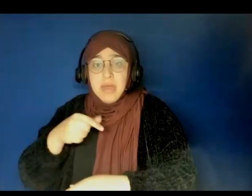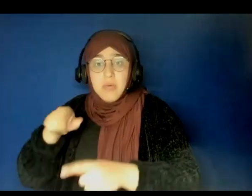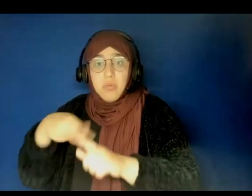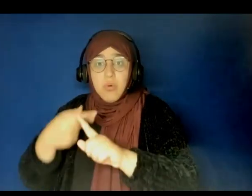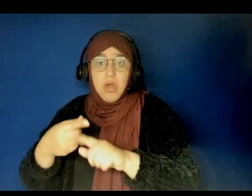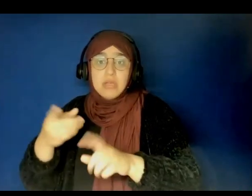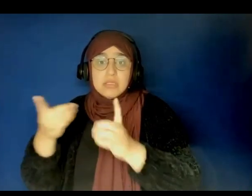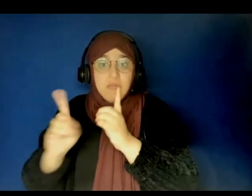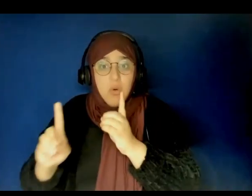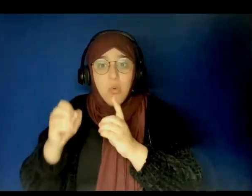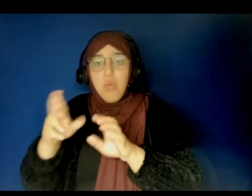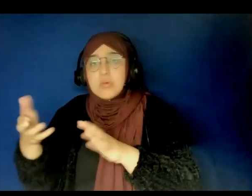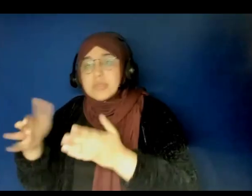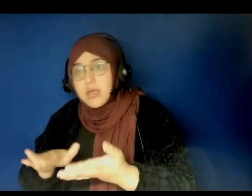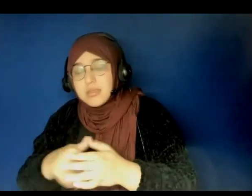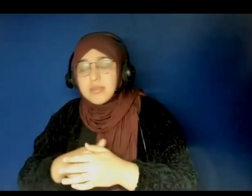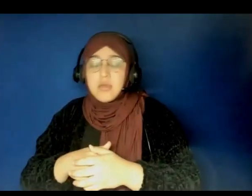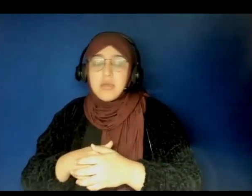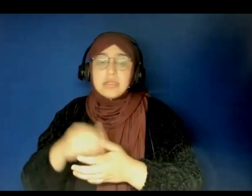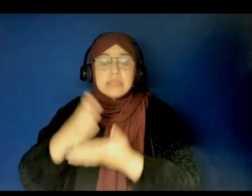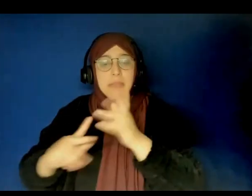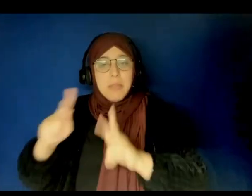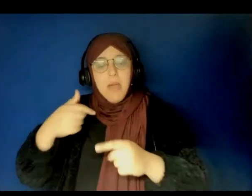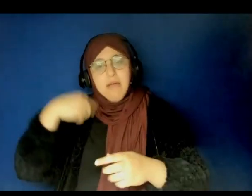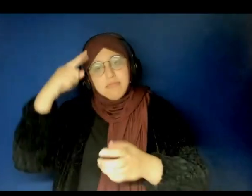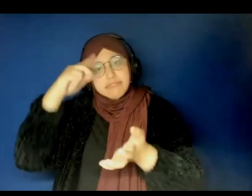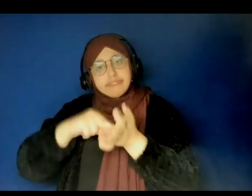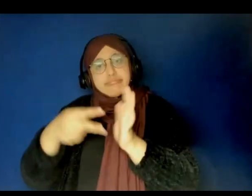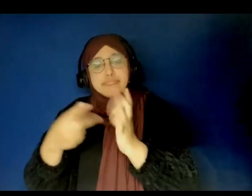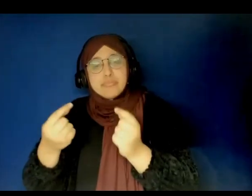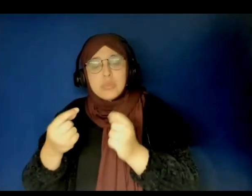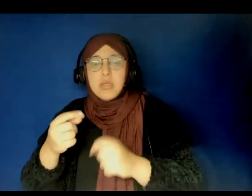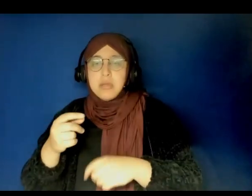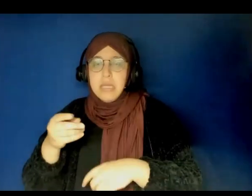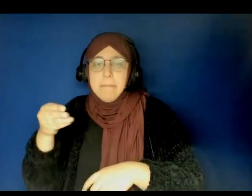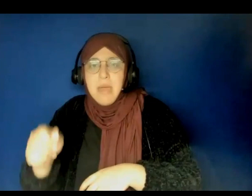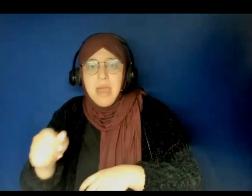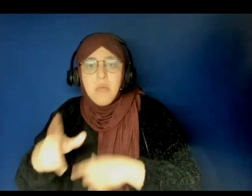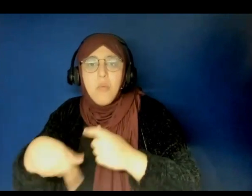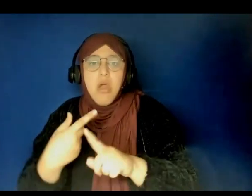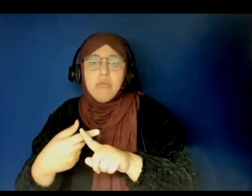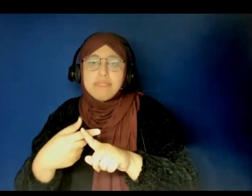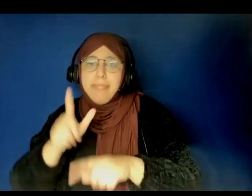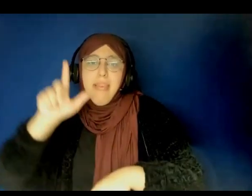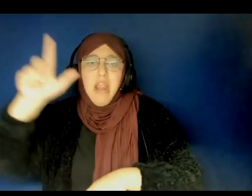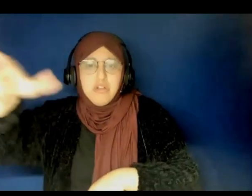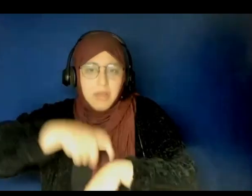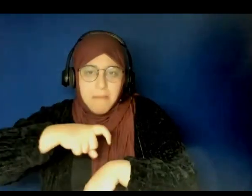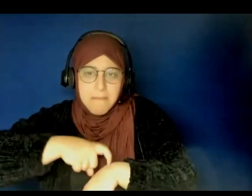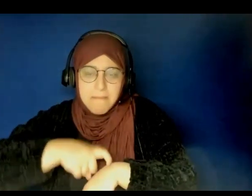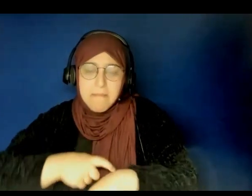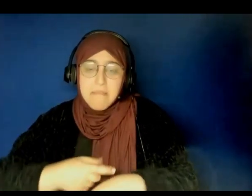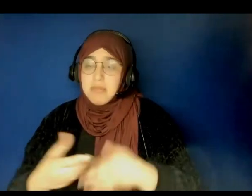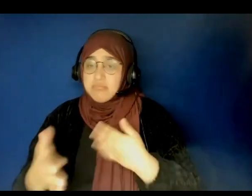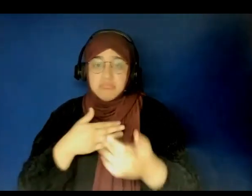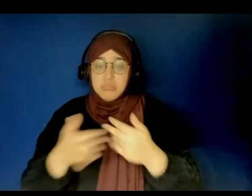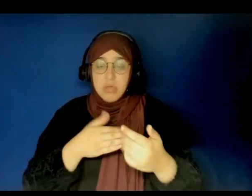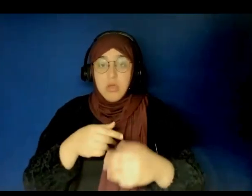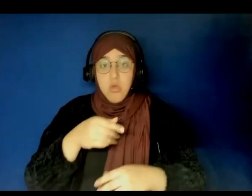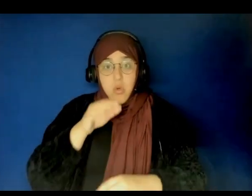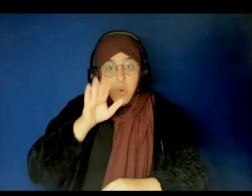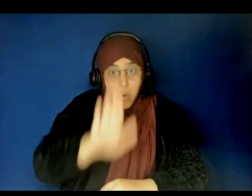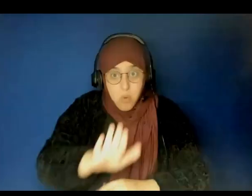people have the intention it will be paid at a later date. Regardless, it is your right as a